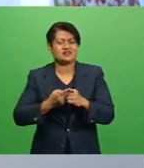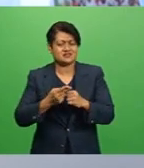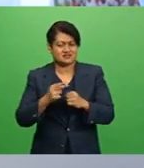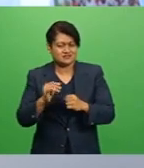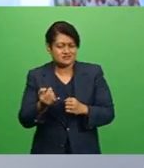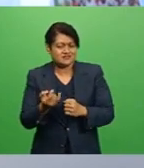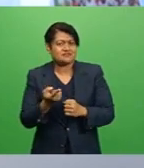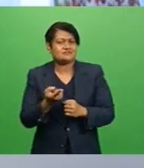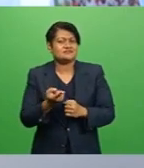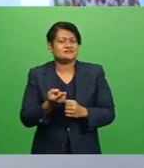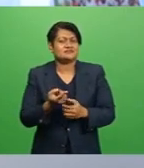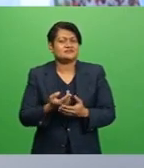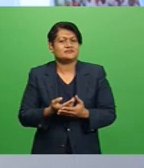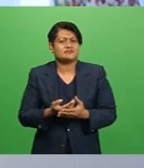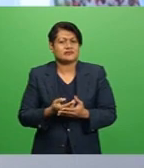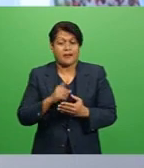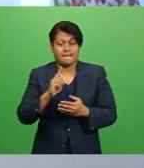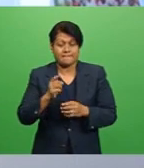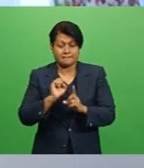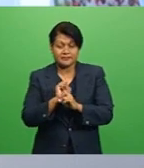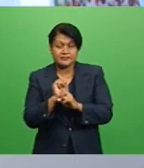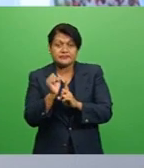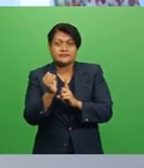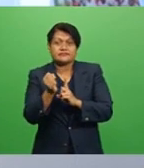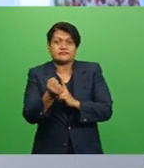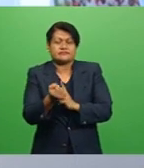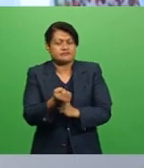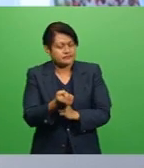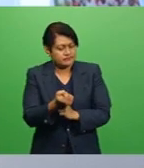but the environment is